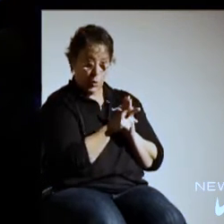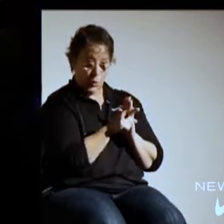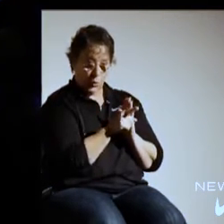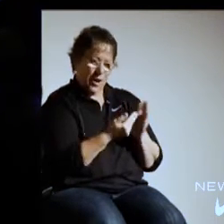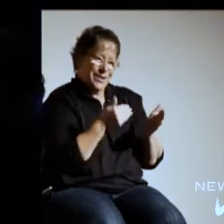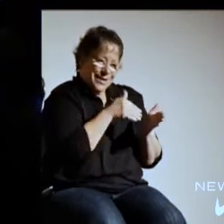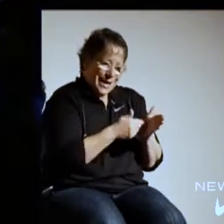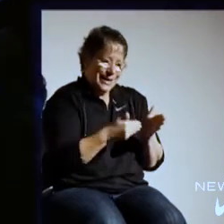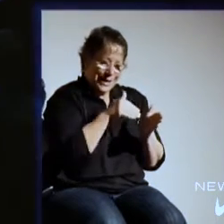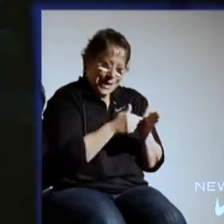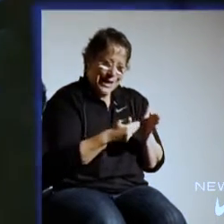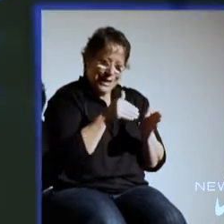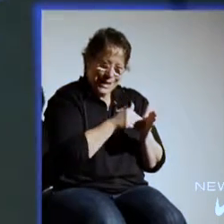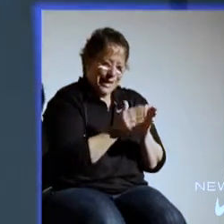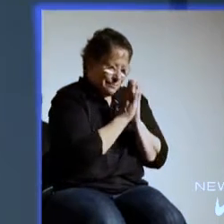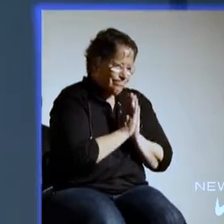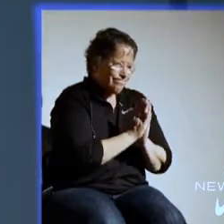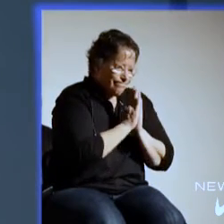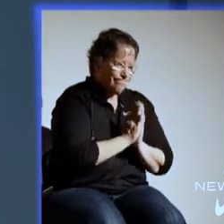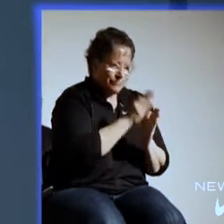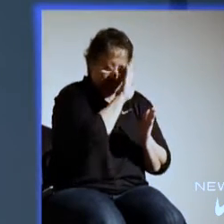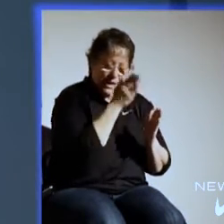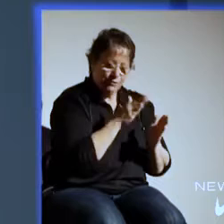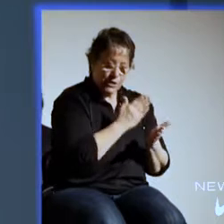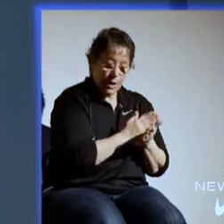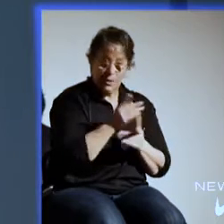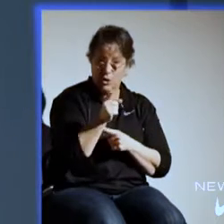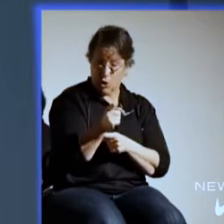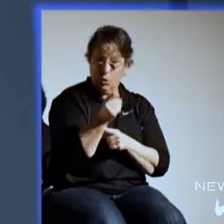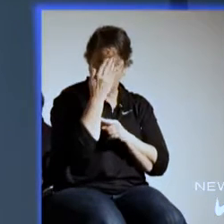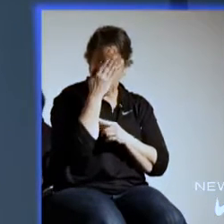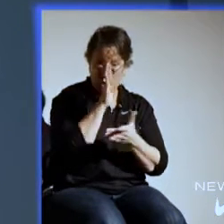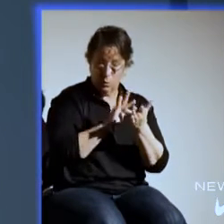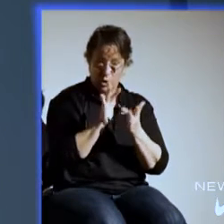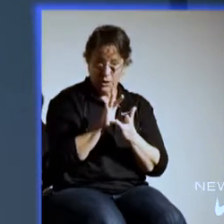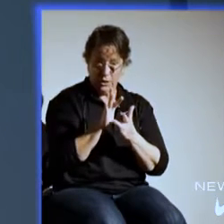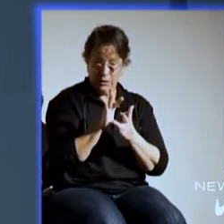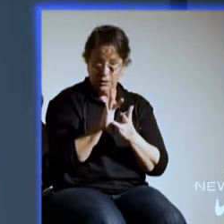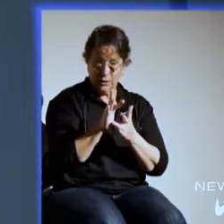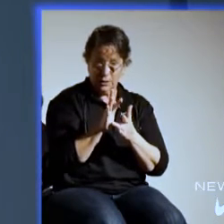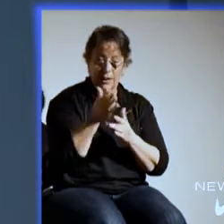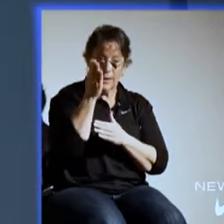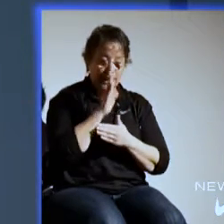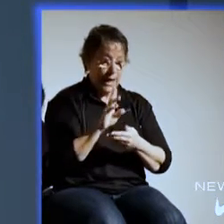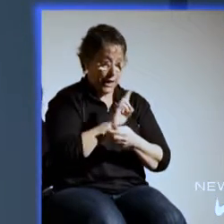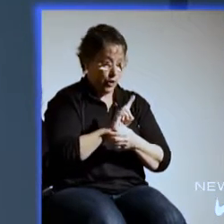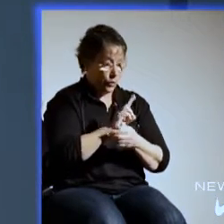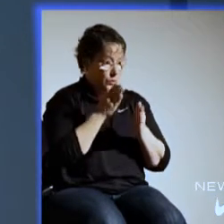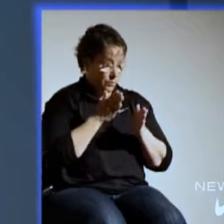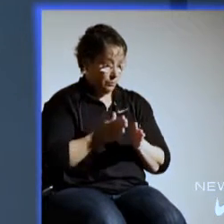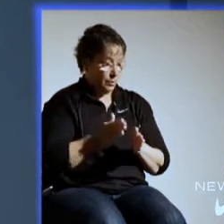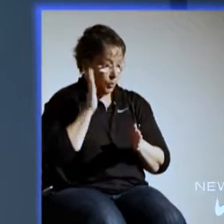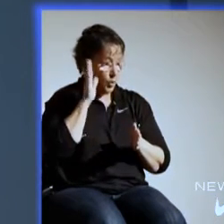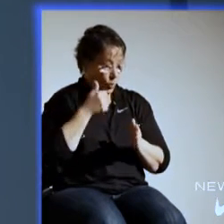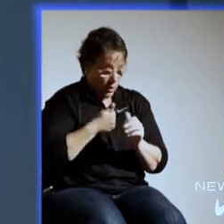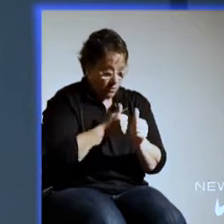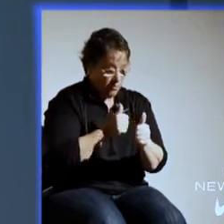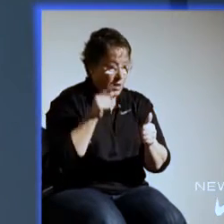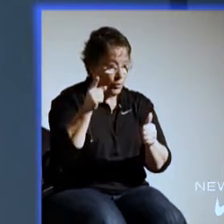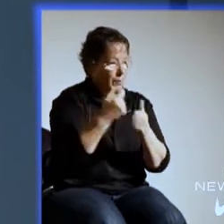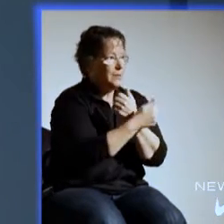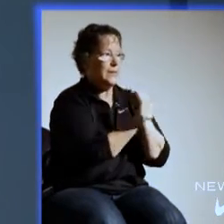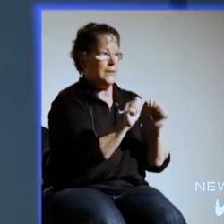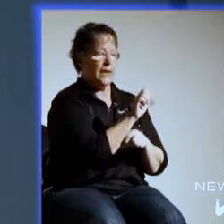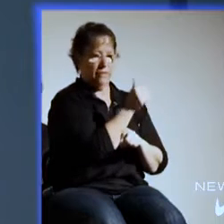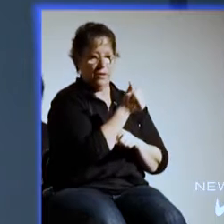so that you would come to know Jesus Christ. God uses people who will follow Him to save those who are not. And God wants to use